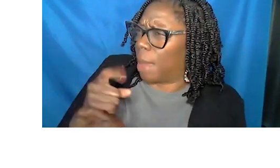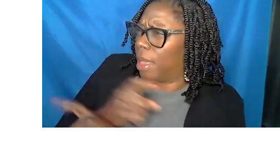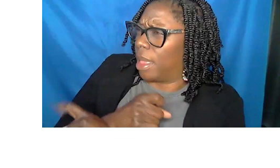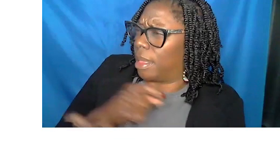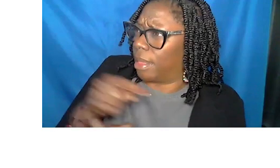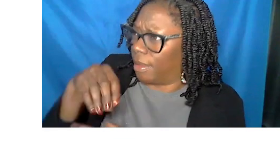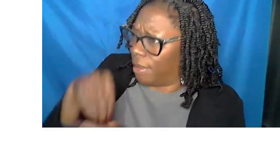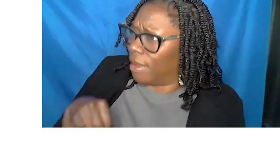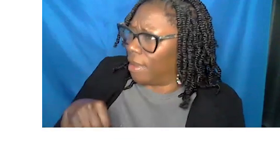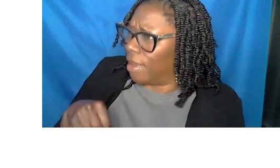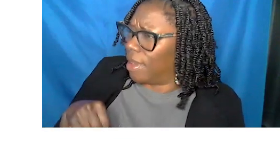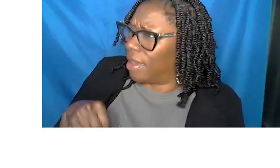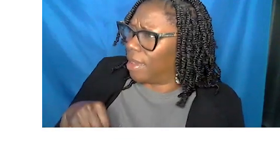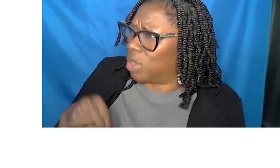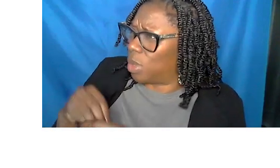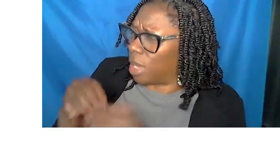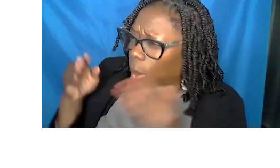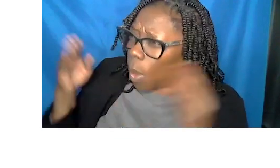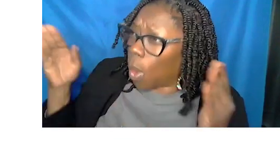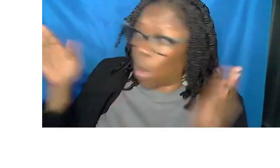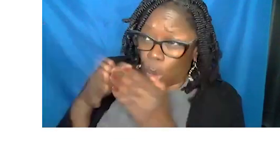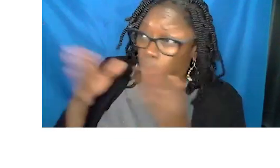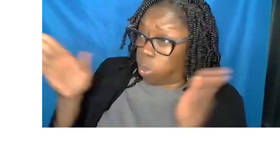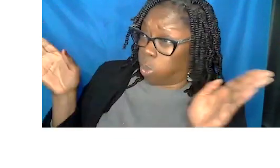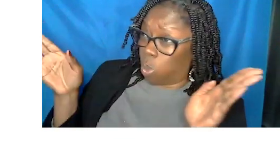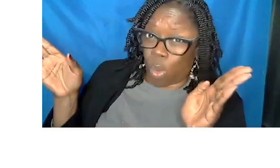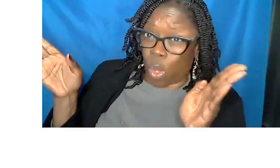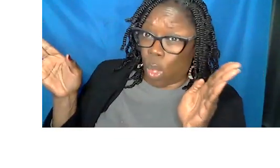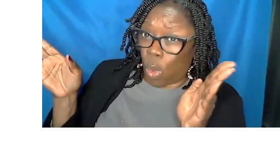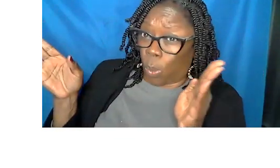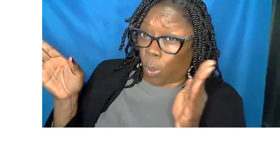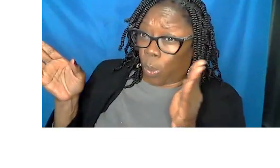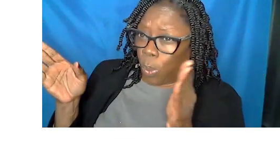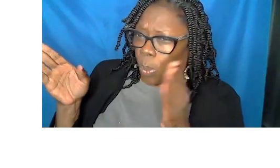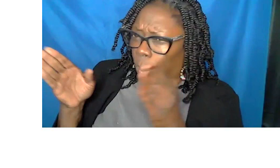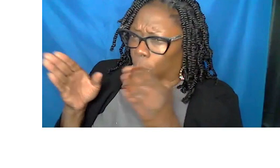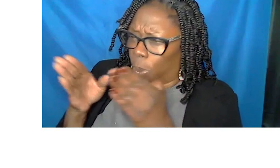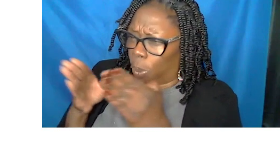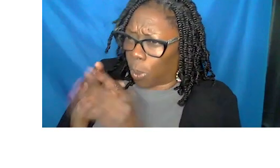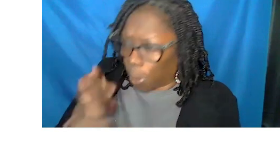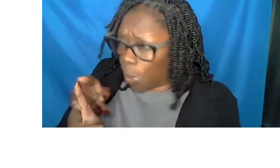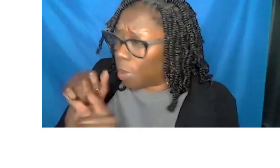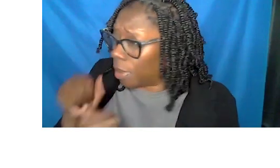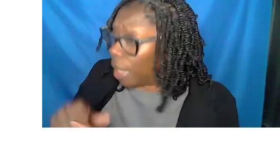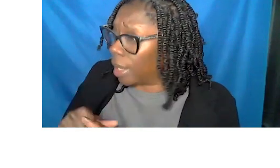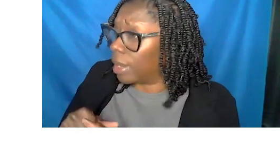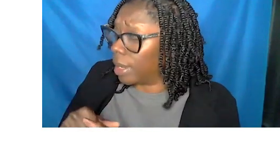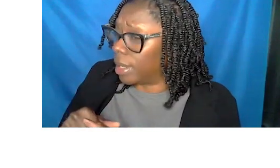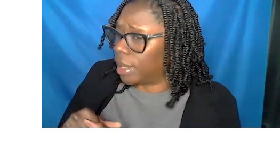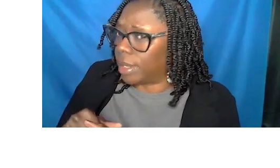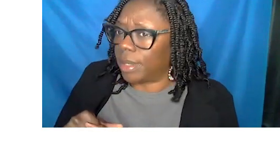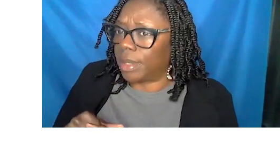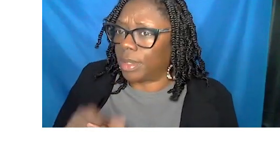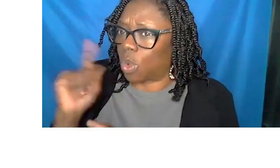narrow the parameters to just a particular one. It doesn't have that problem with bringing in general knowledge, because you can just tell it